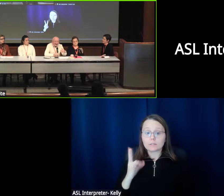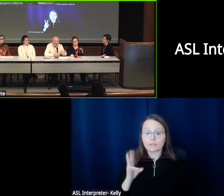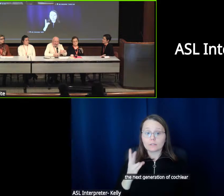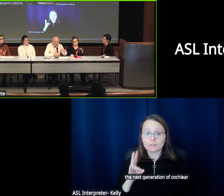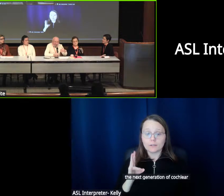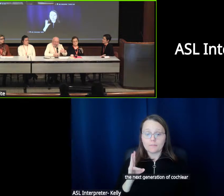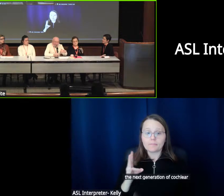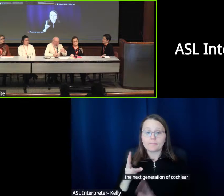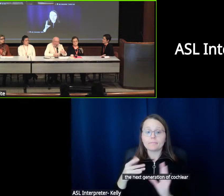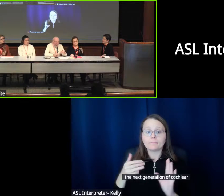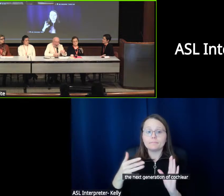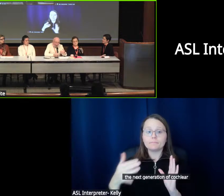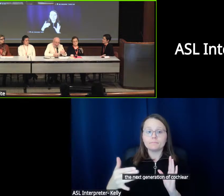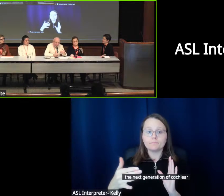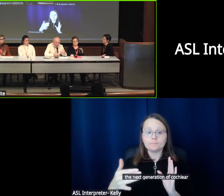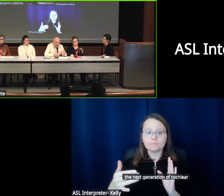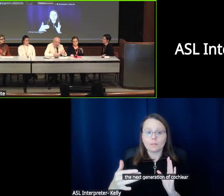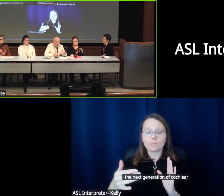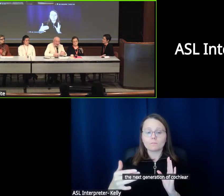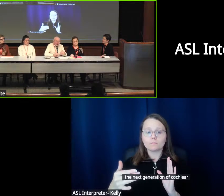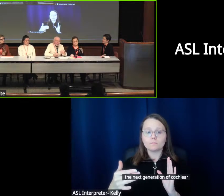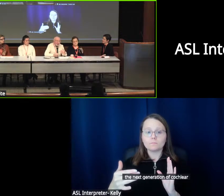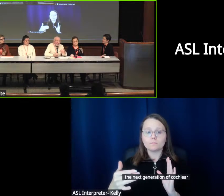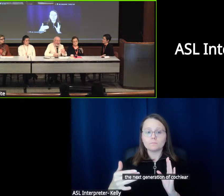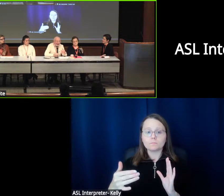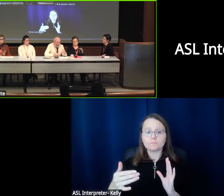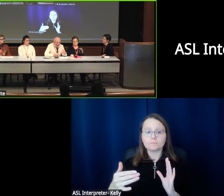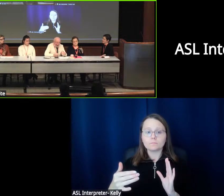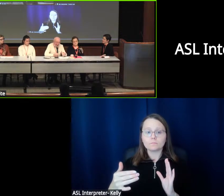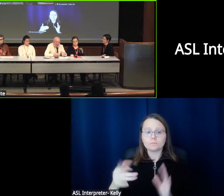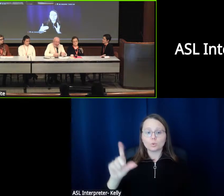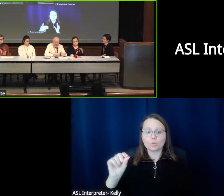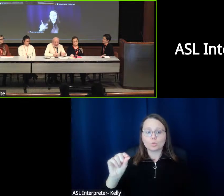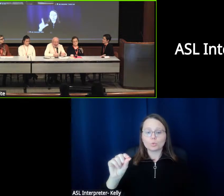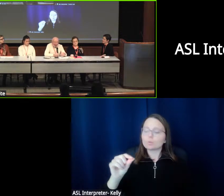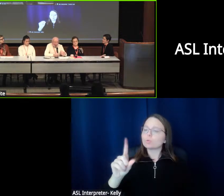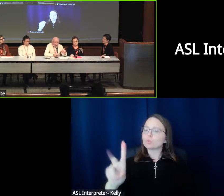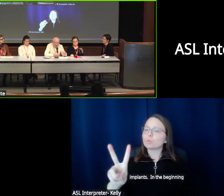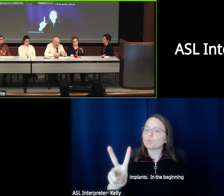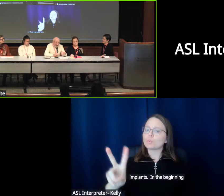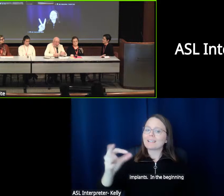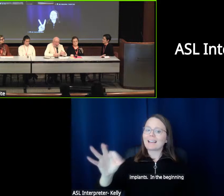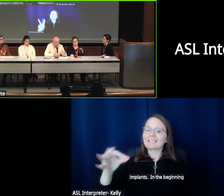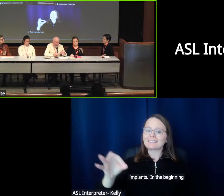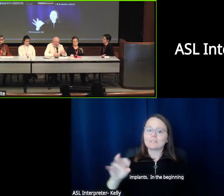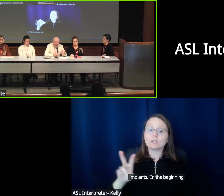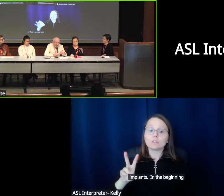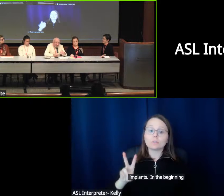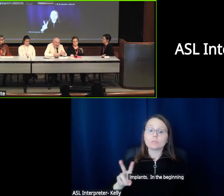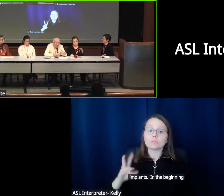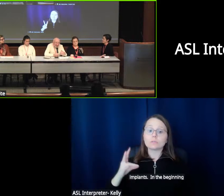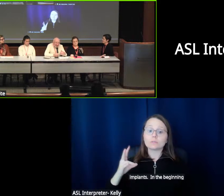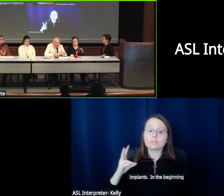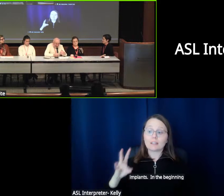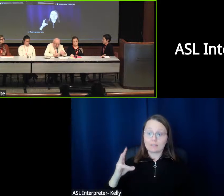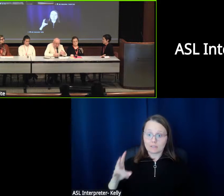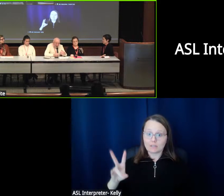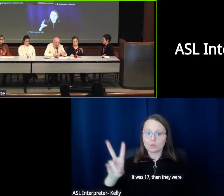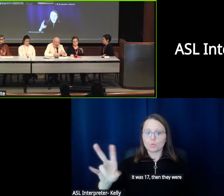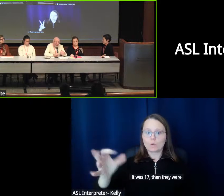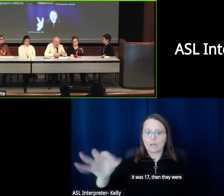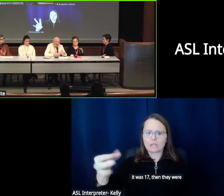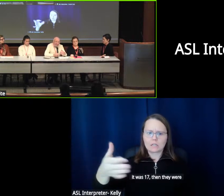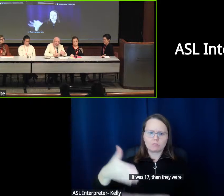Then it was they were working for Q90. So Q90 was much better, of